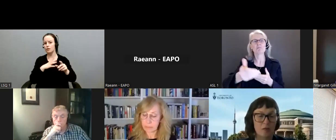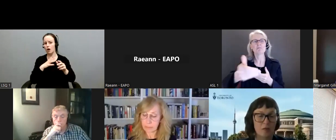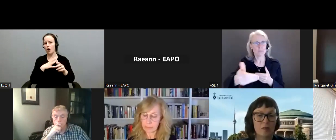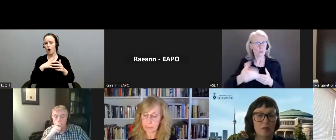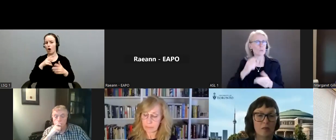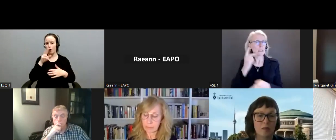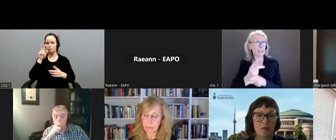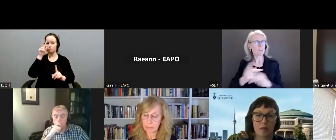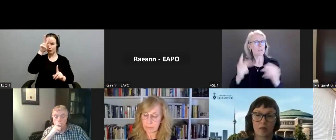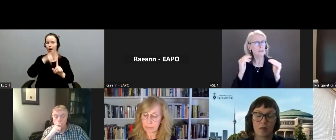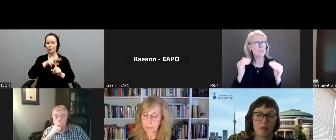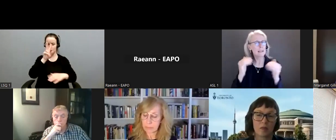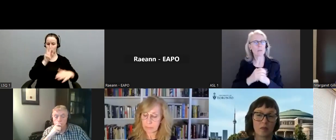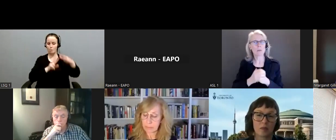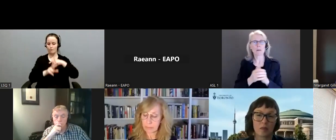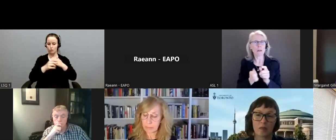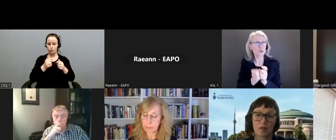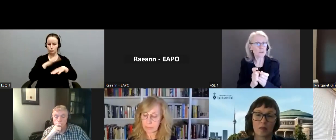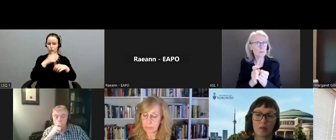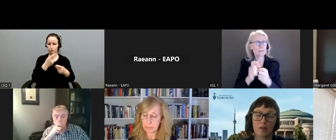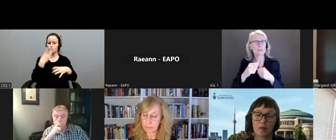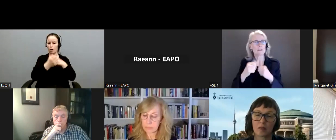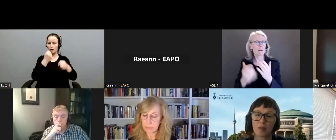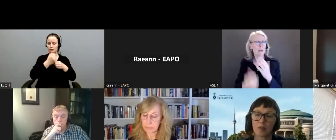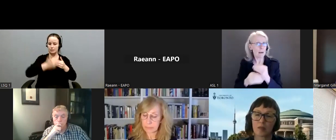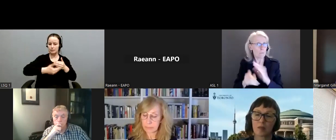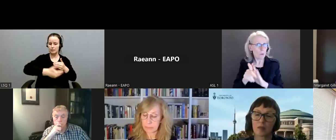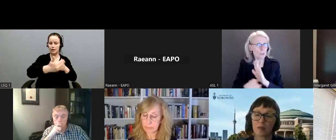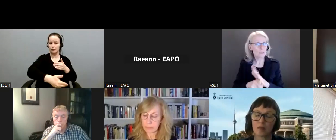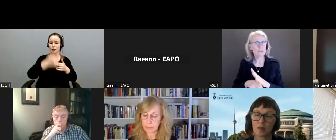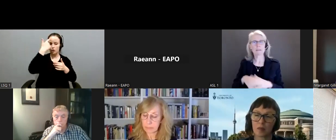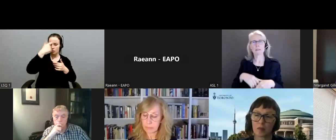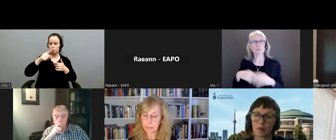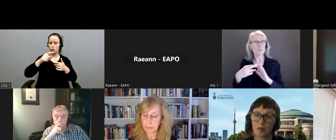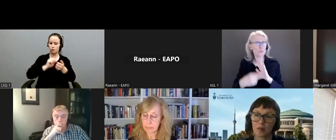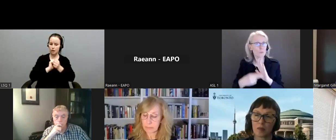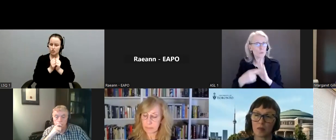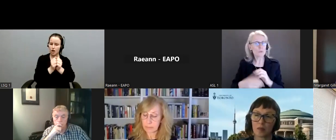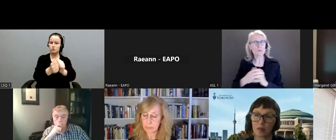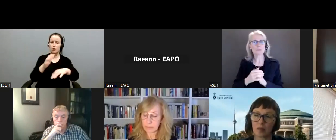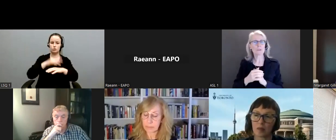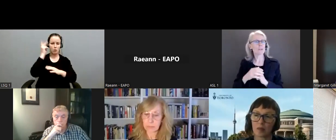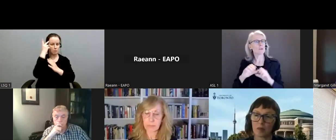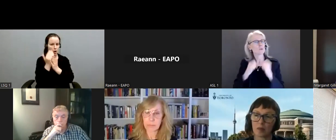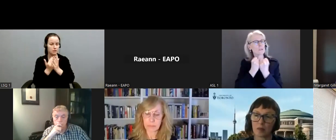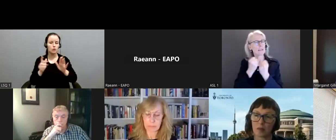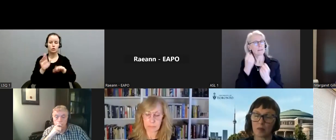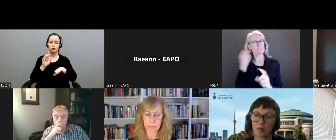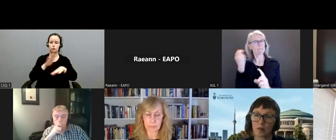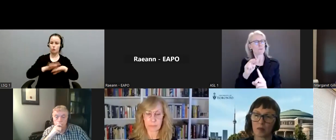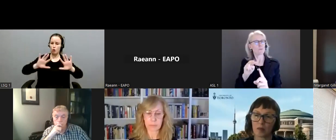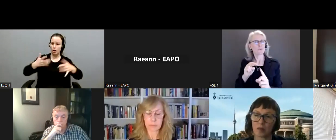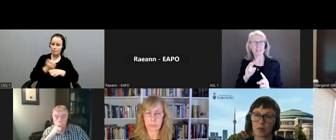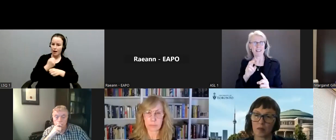sustainable and scalable adjustments in the policies, practices, social norms, and mindsets that underlie